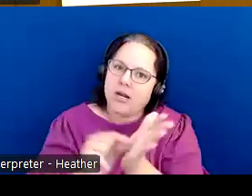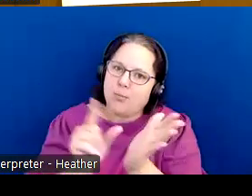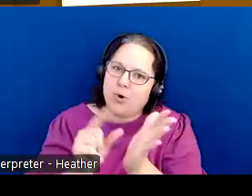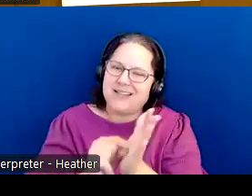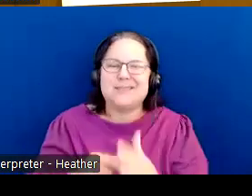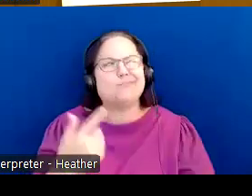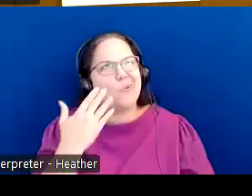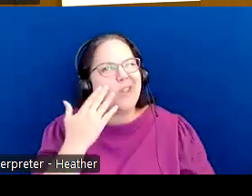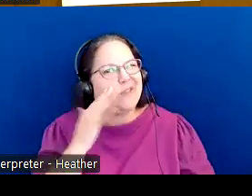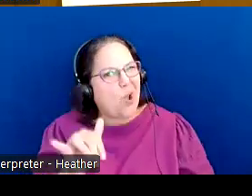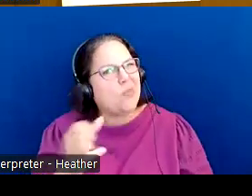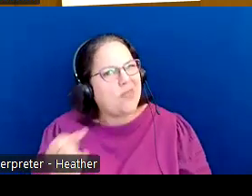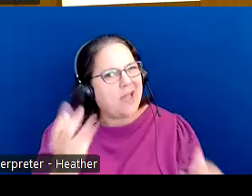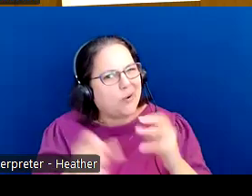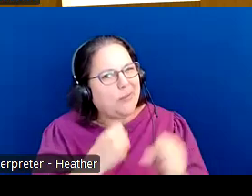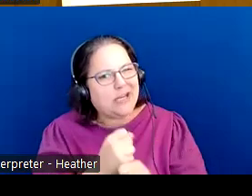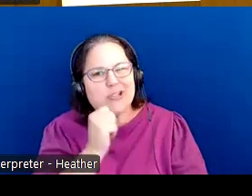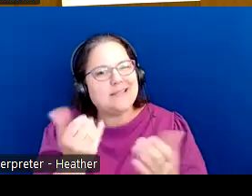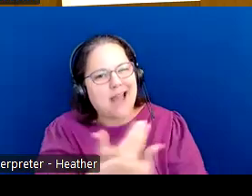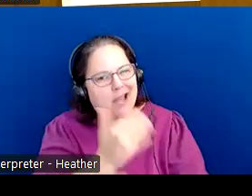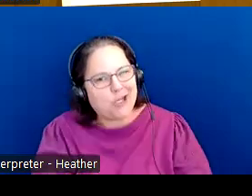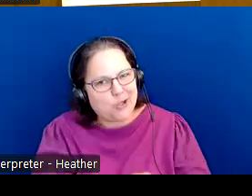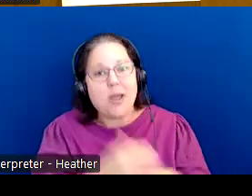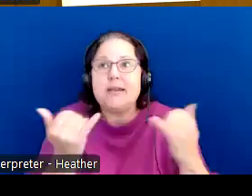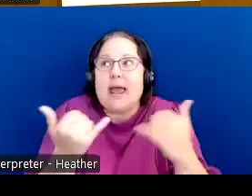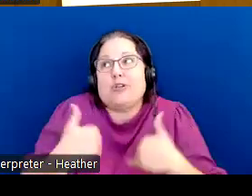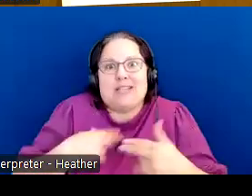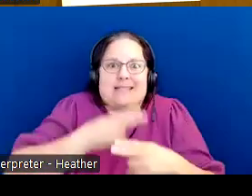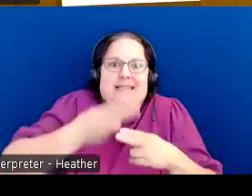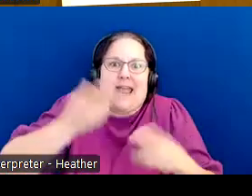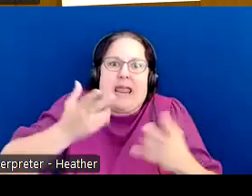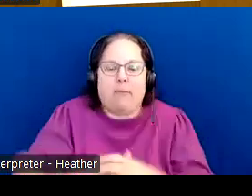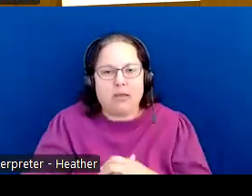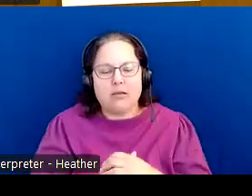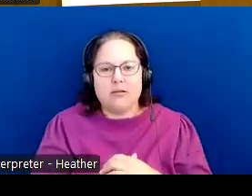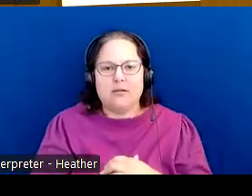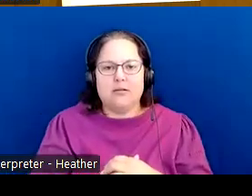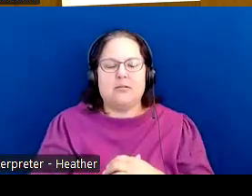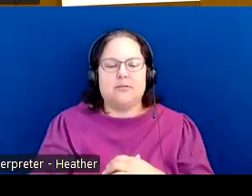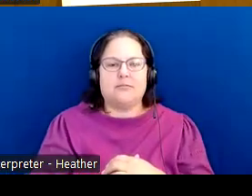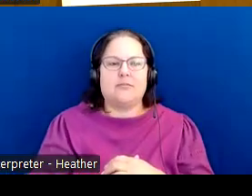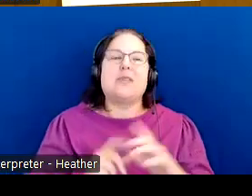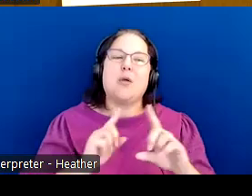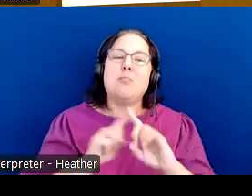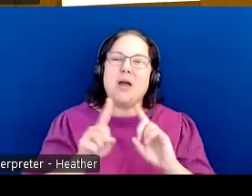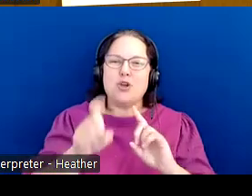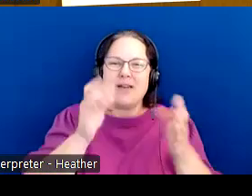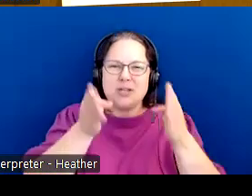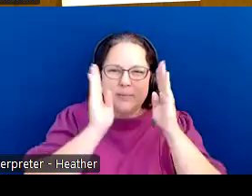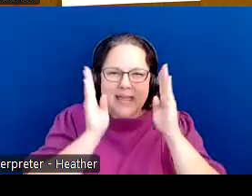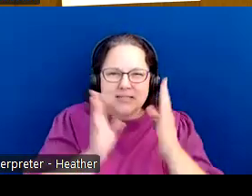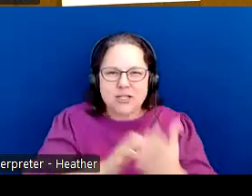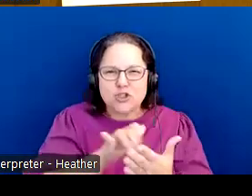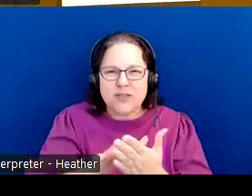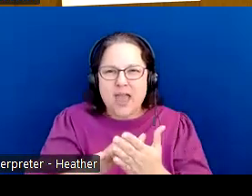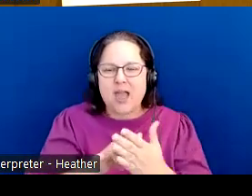about this for years. This is nothing new, right? Now it just has a name. But it is something that we need to pay attention to, and simply